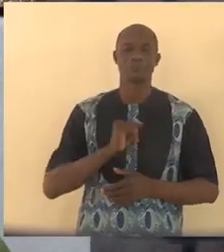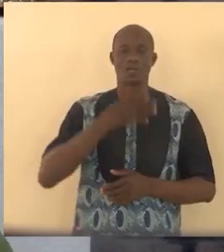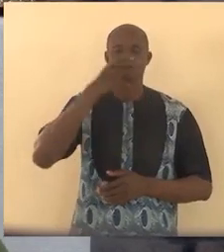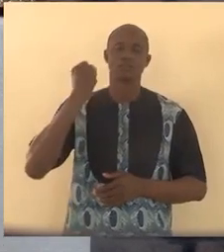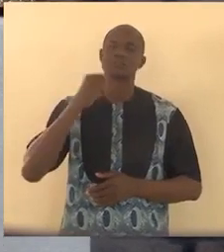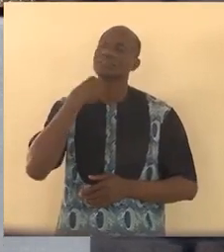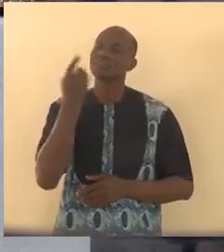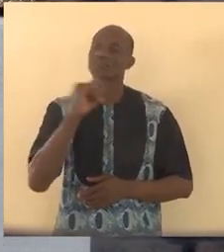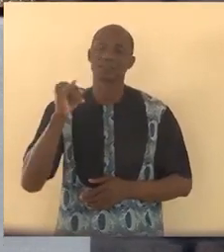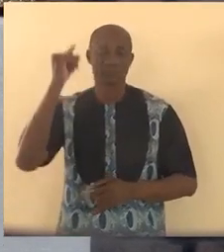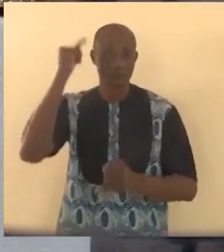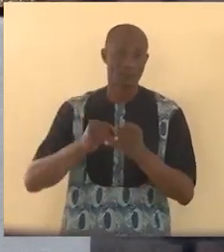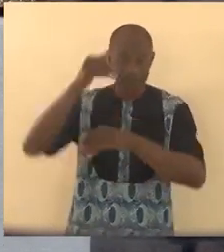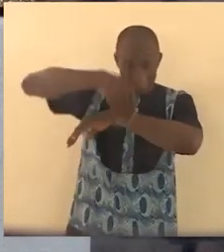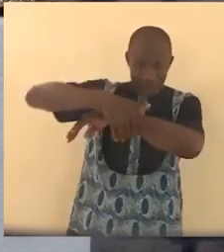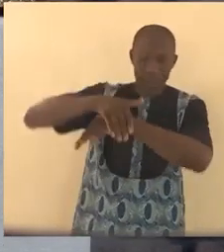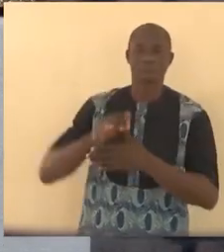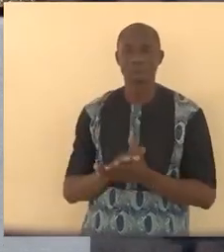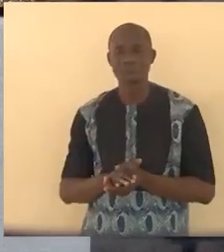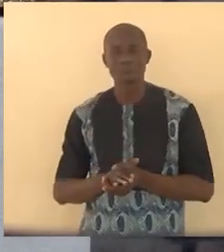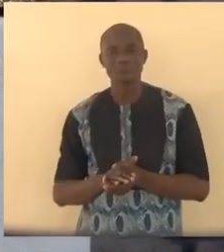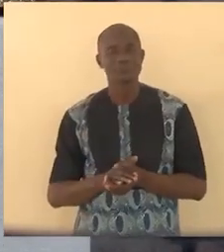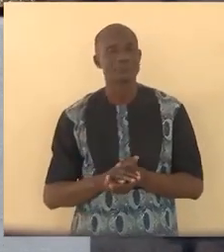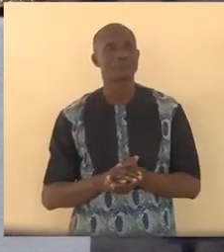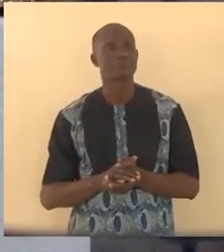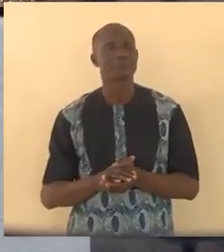I was saying last night at our workshop last night, I said,